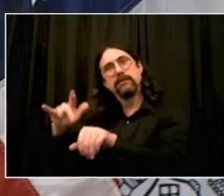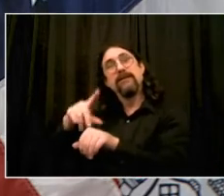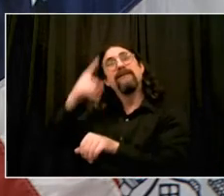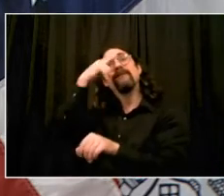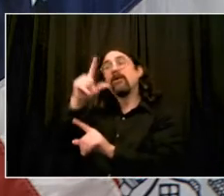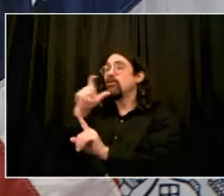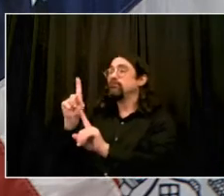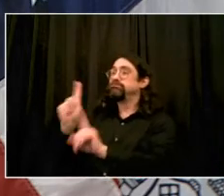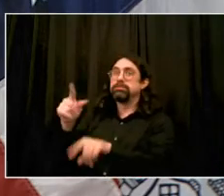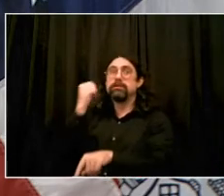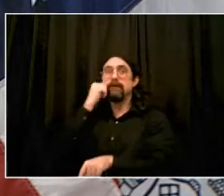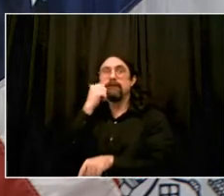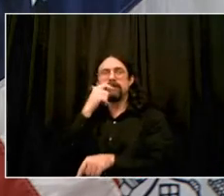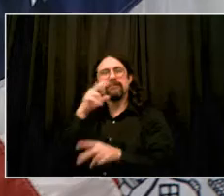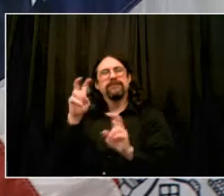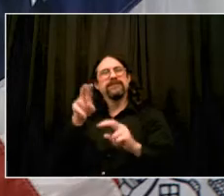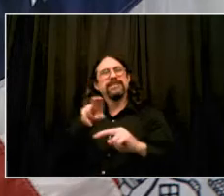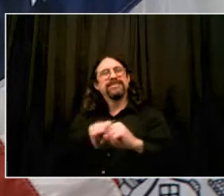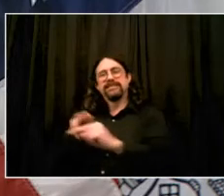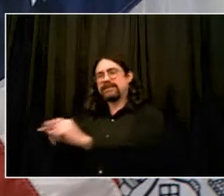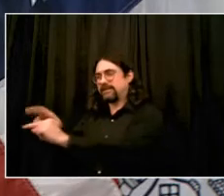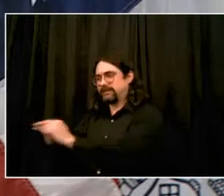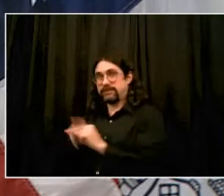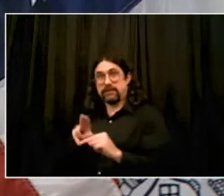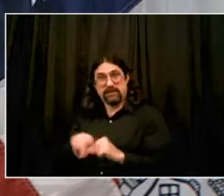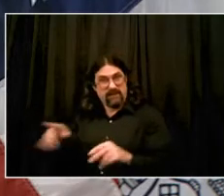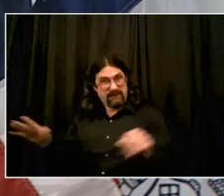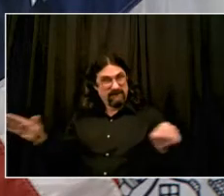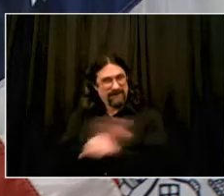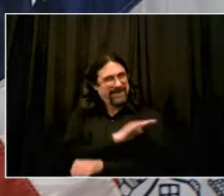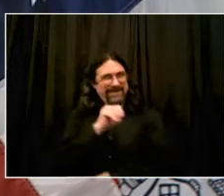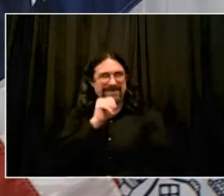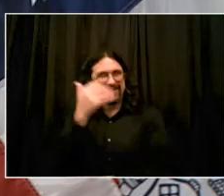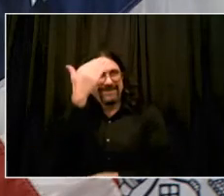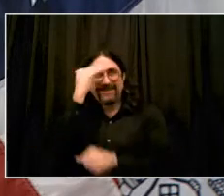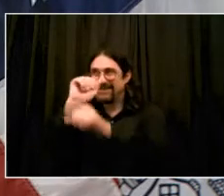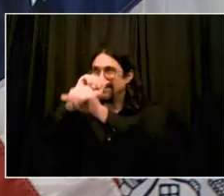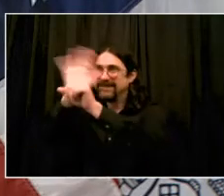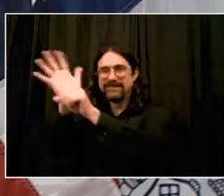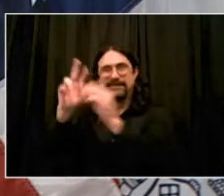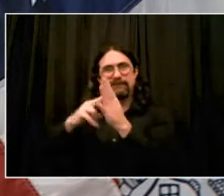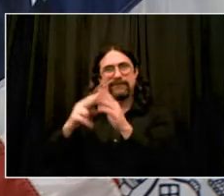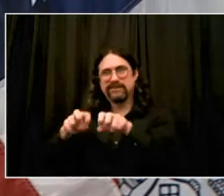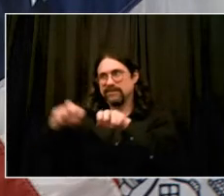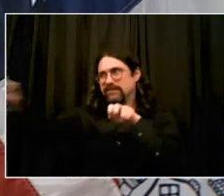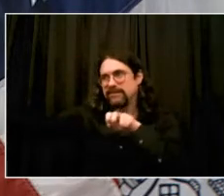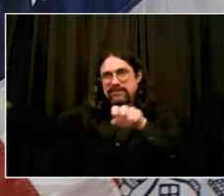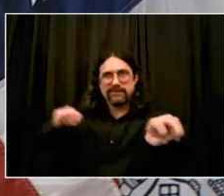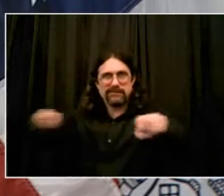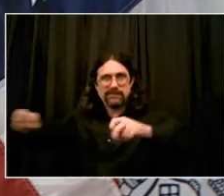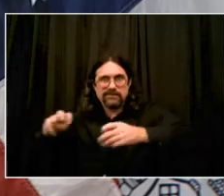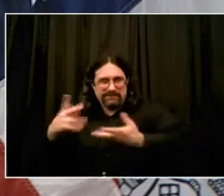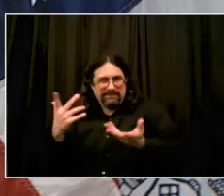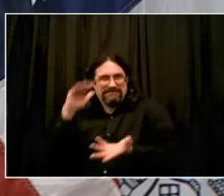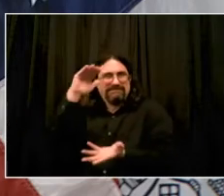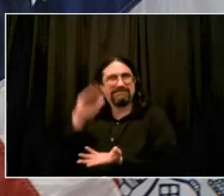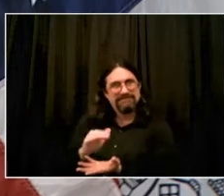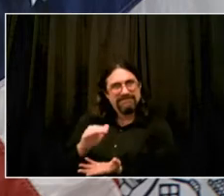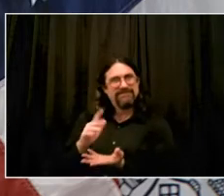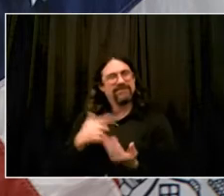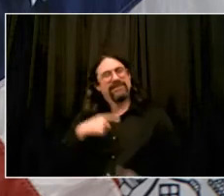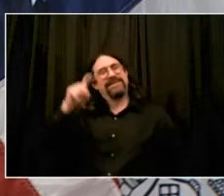is locked down, they'll do either all 5-day, all kids, or the maximum number of kids 5 days to